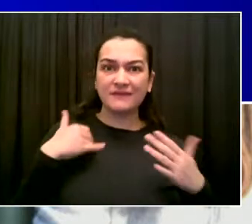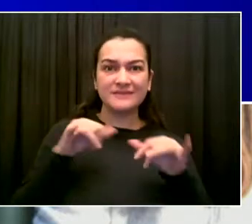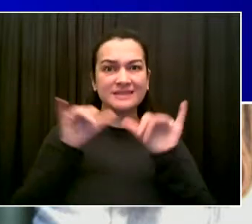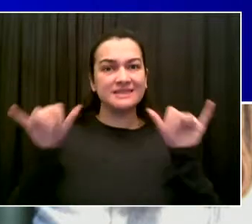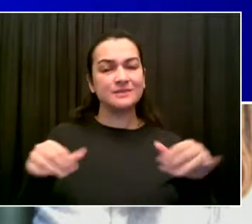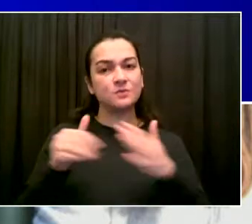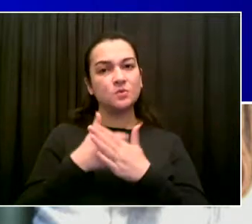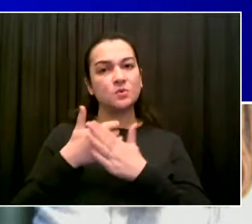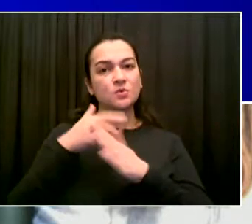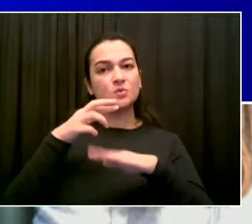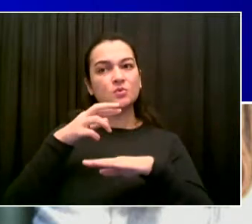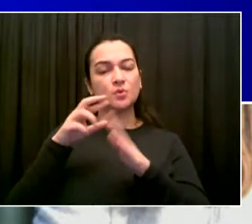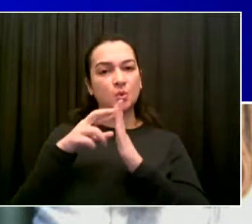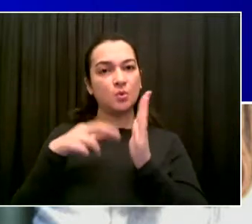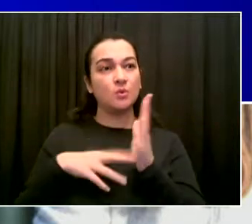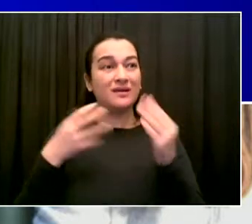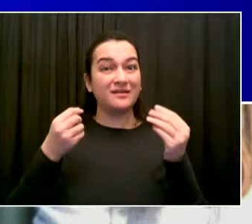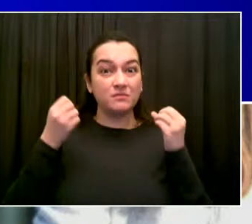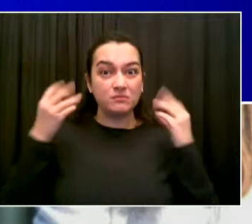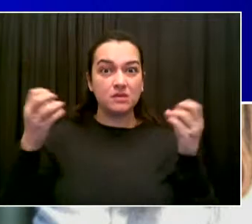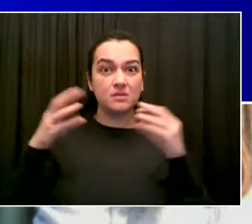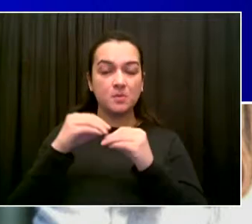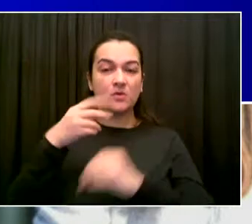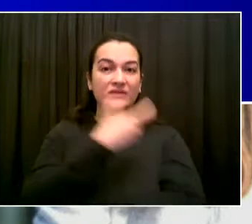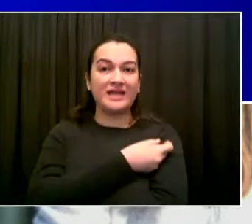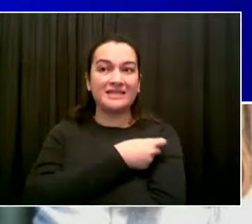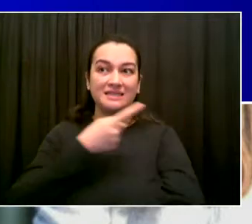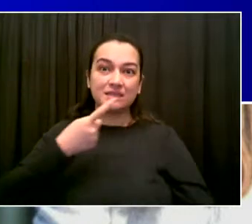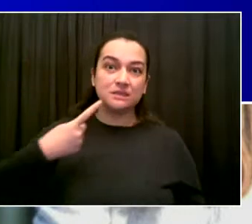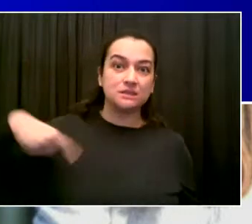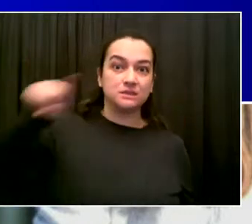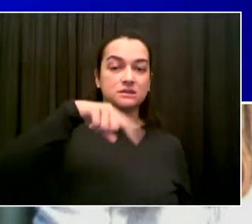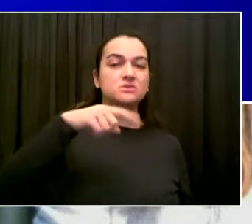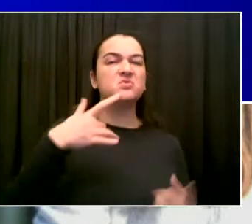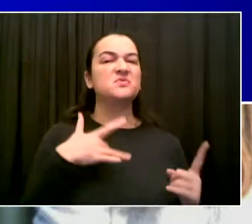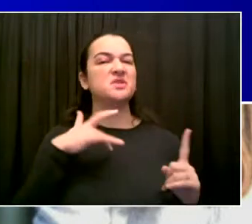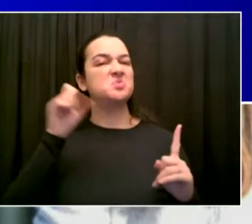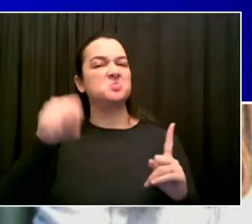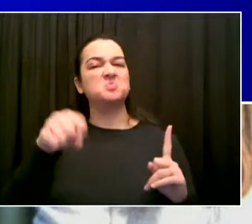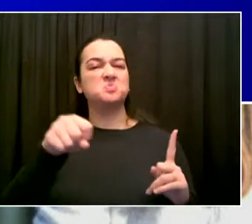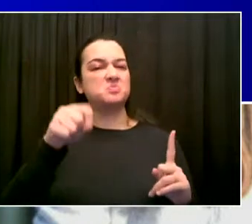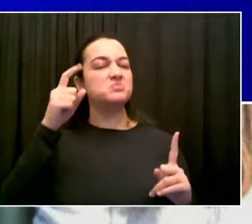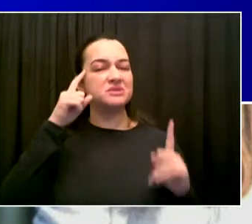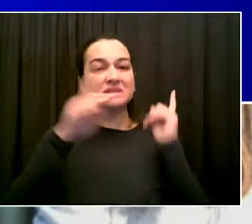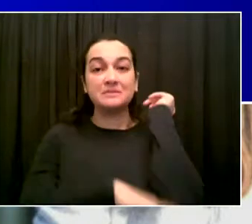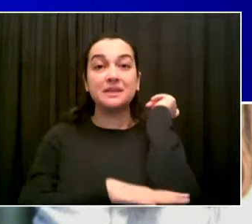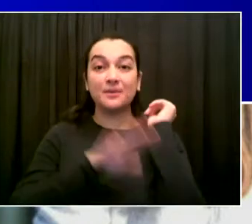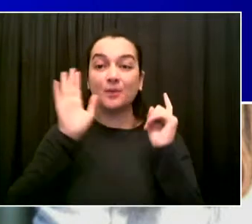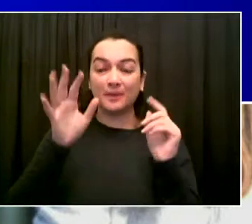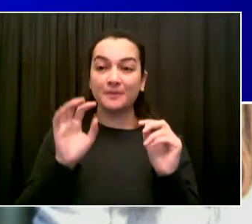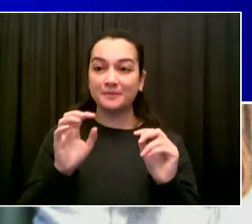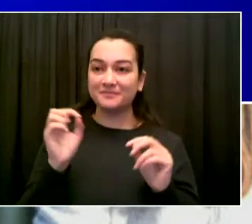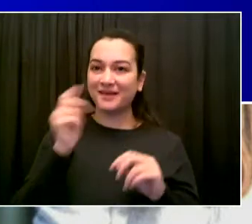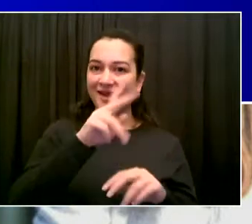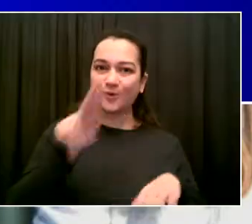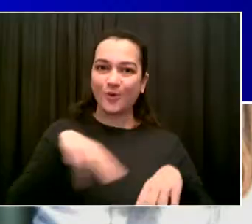vaccinated in June. So we're moving forward, and if you want to opt in, here's your chance. Okay.